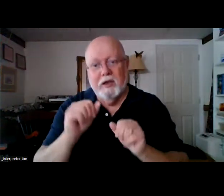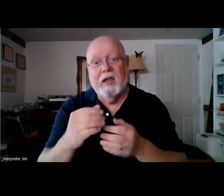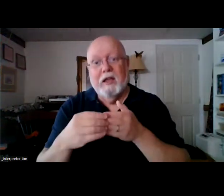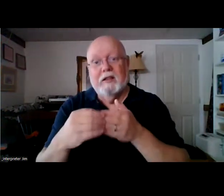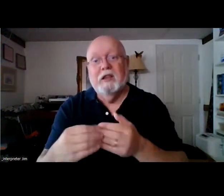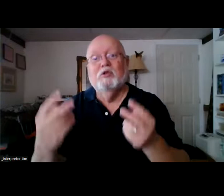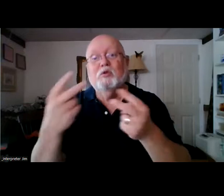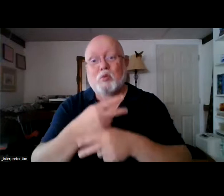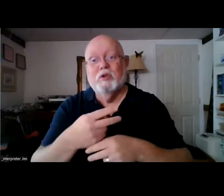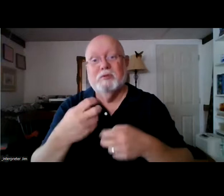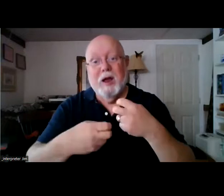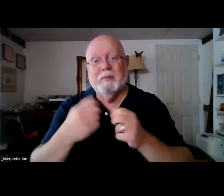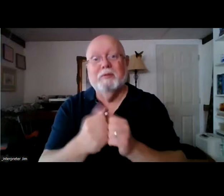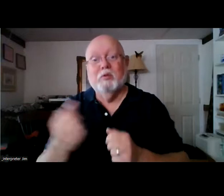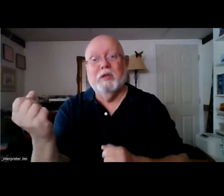Excellent, thank you.